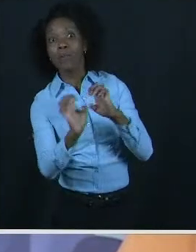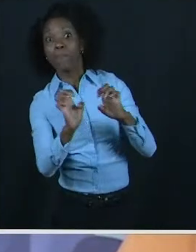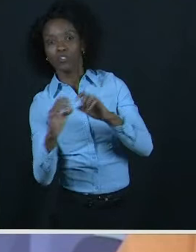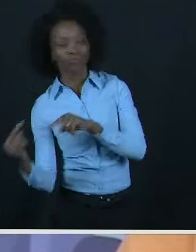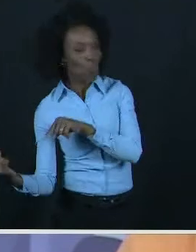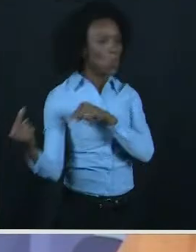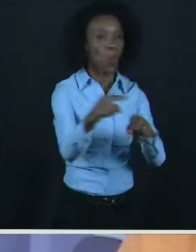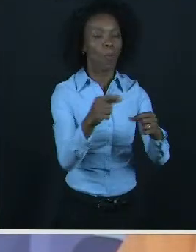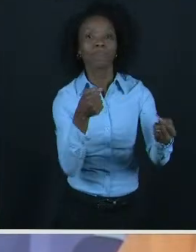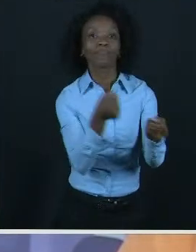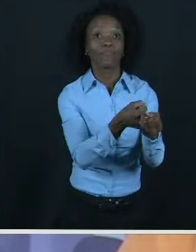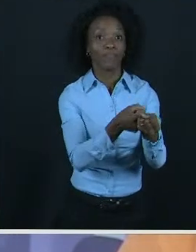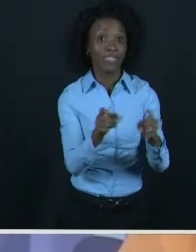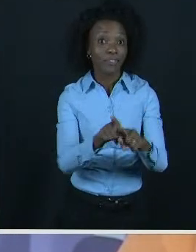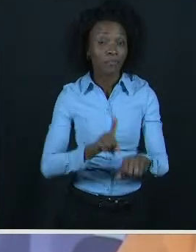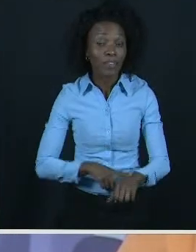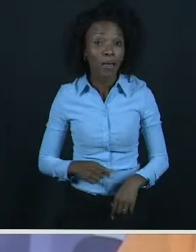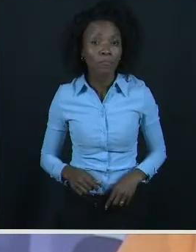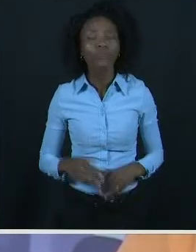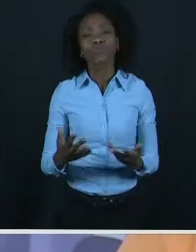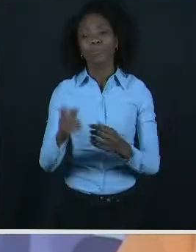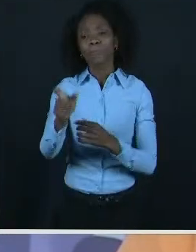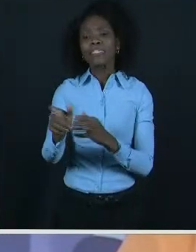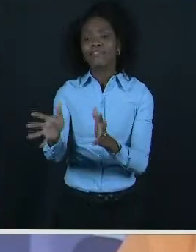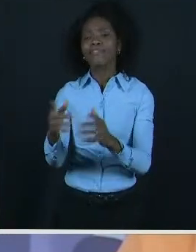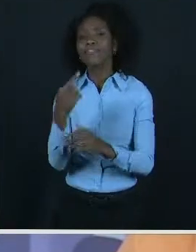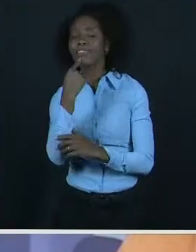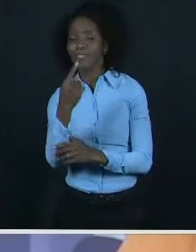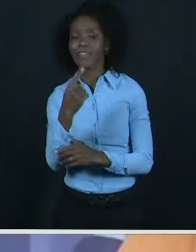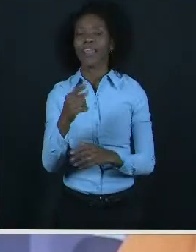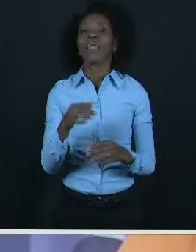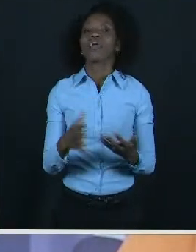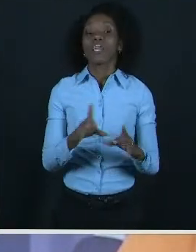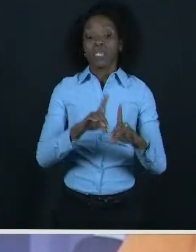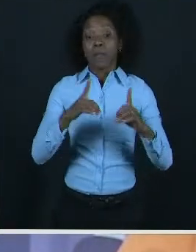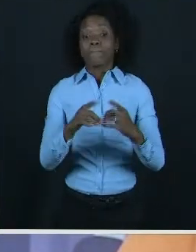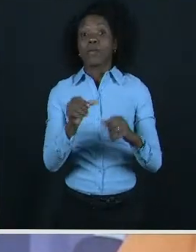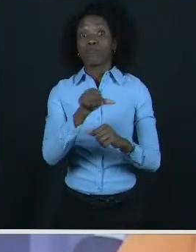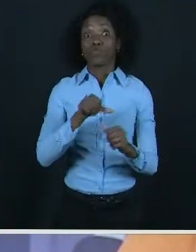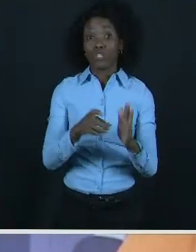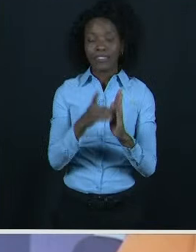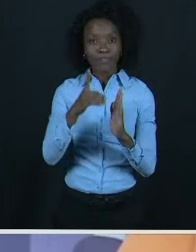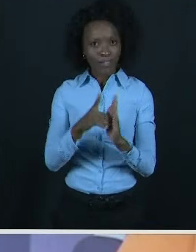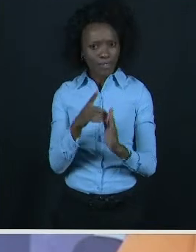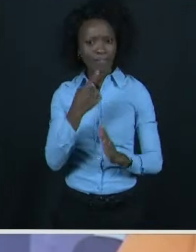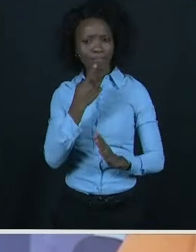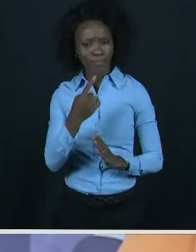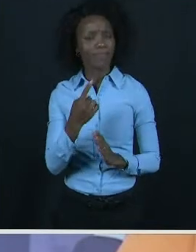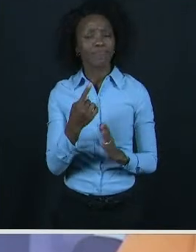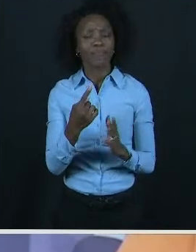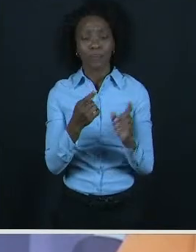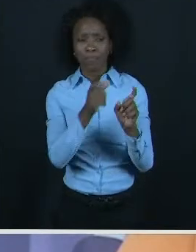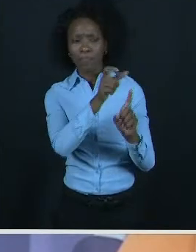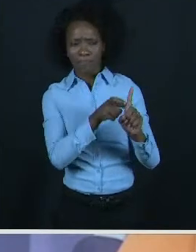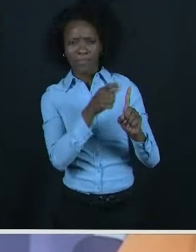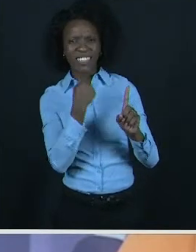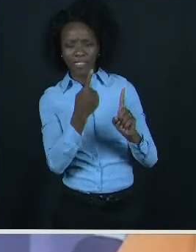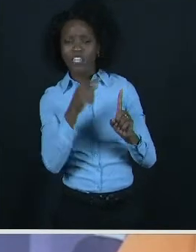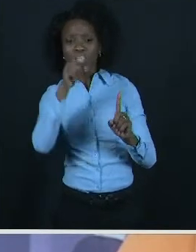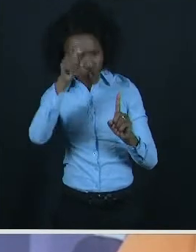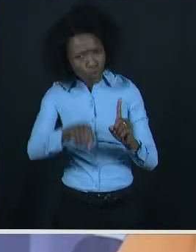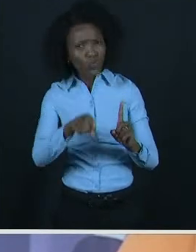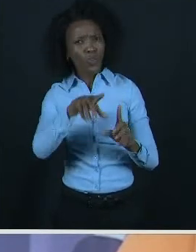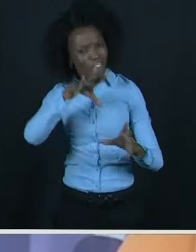was saying the Department of Social Development needs to be deeply involved in all these matters.